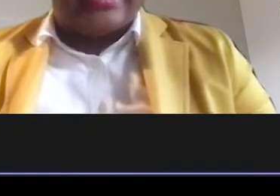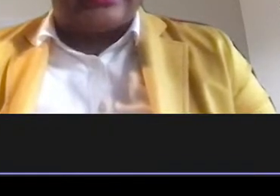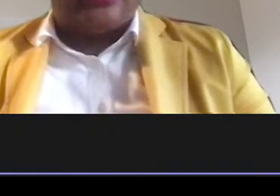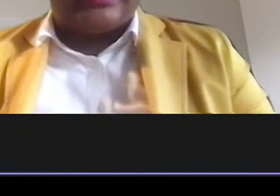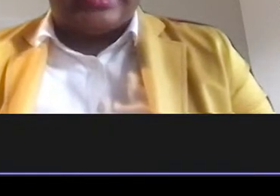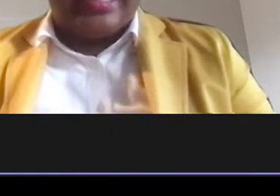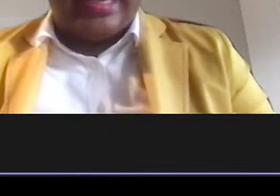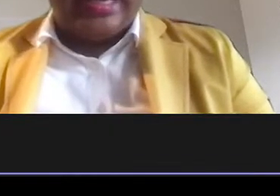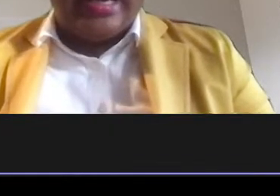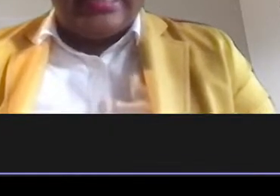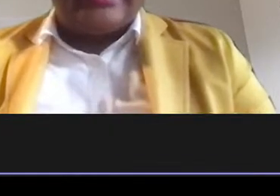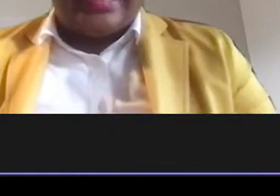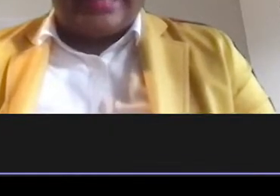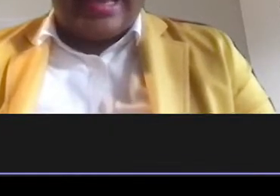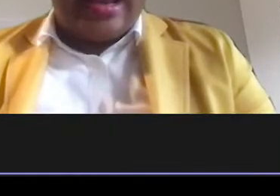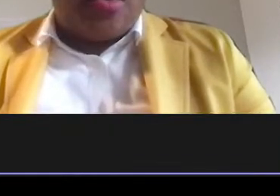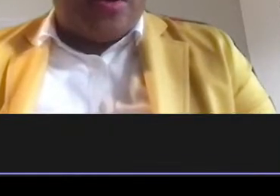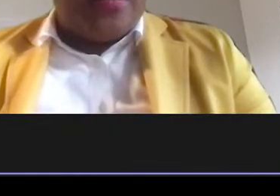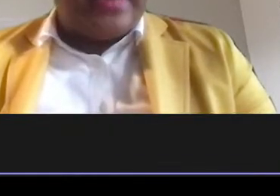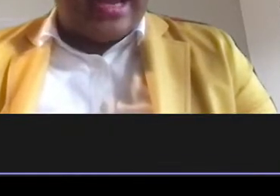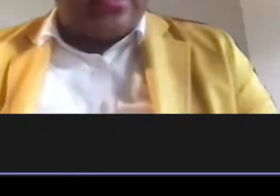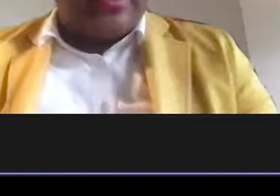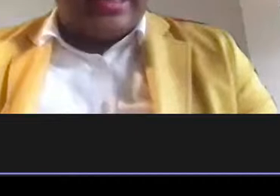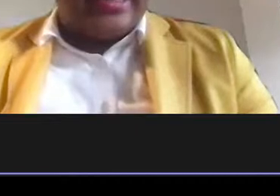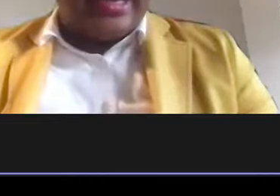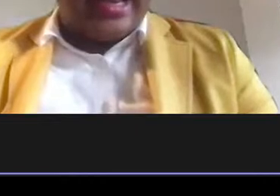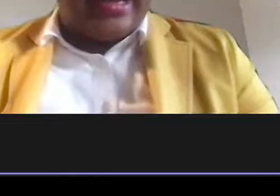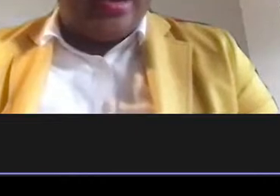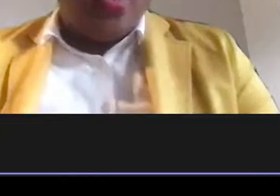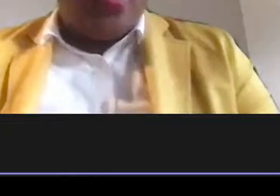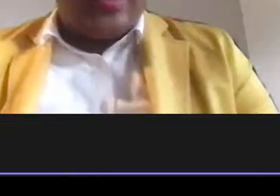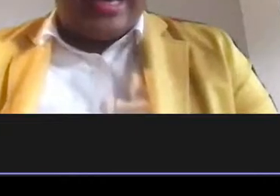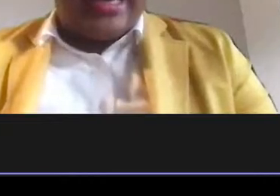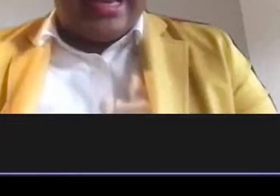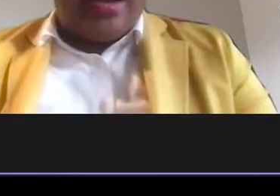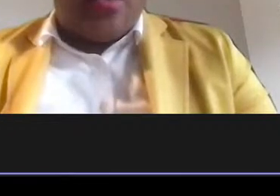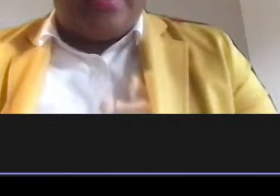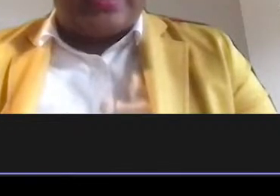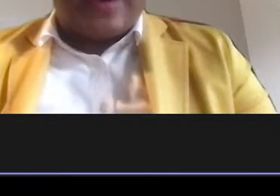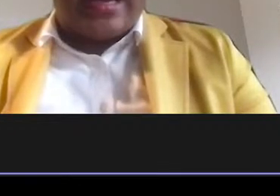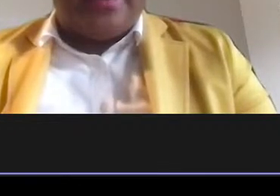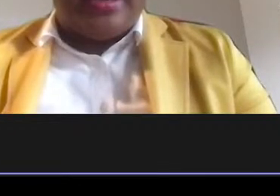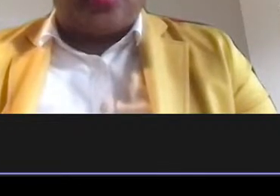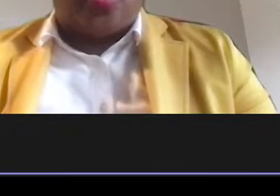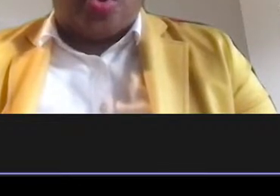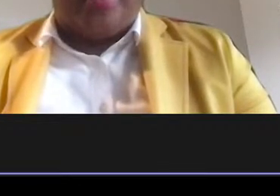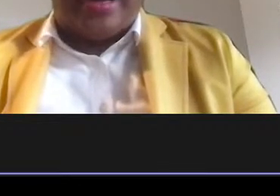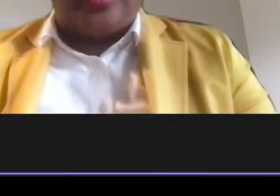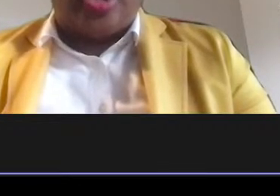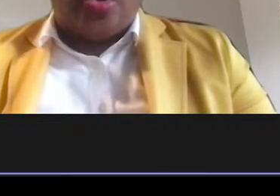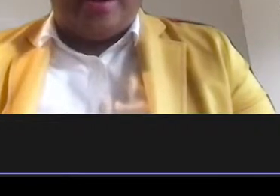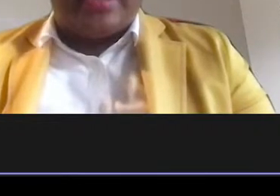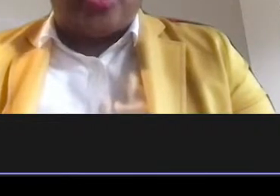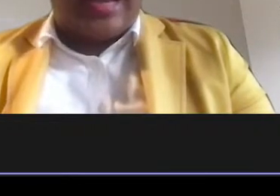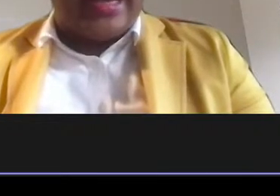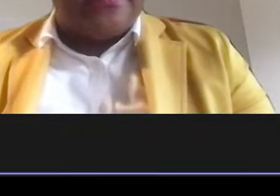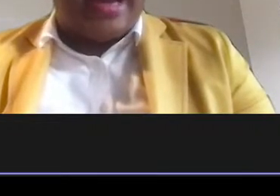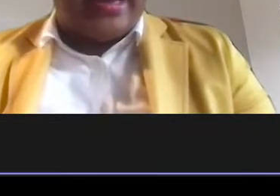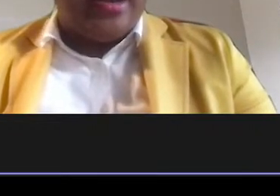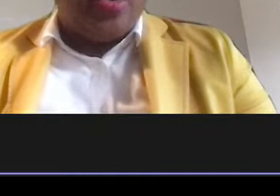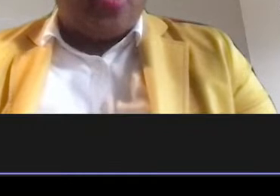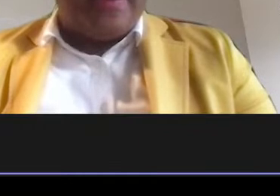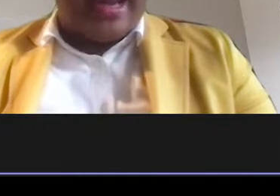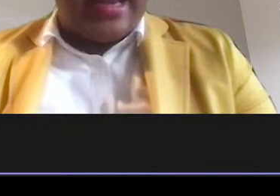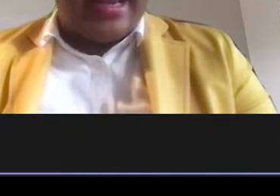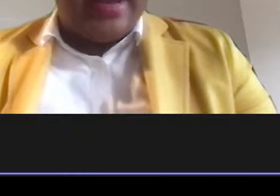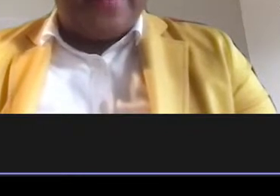izinhlekelele engazilungiselele. Siyacela ukuba umnyango ngenelele ukulekelela omasipala bethu ngoba njengoba bethola